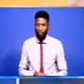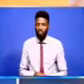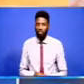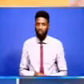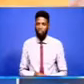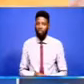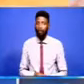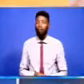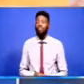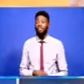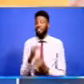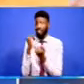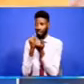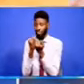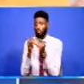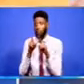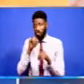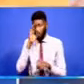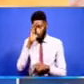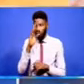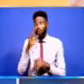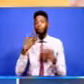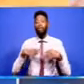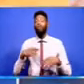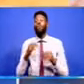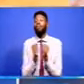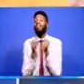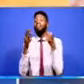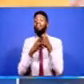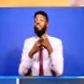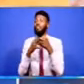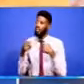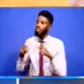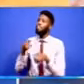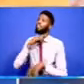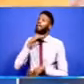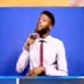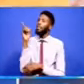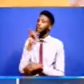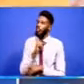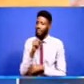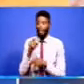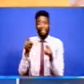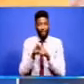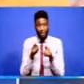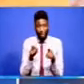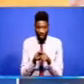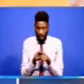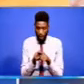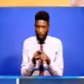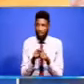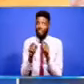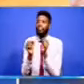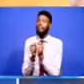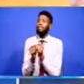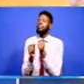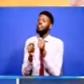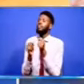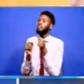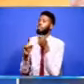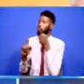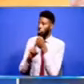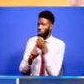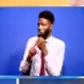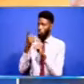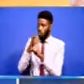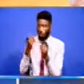1,679,779. Between Saturday and Sunday, 19 patients succumbed to the disease, and 16 having come